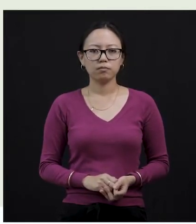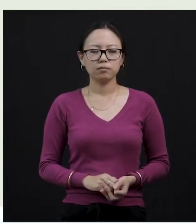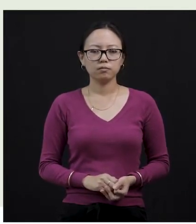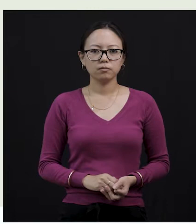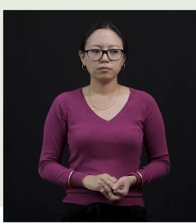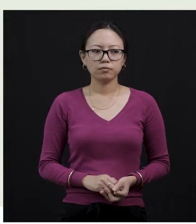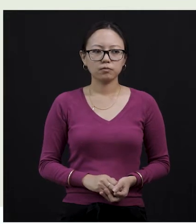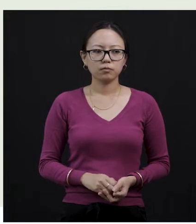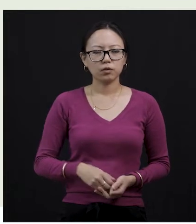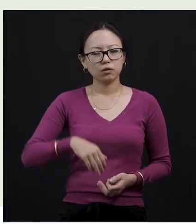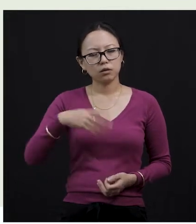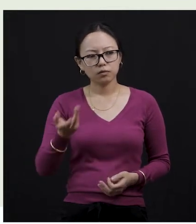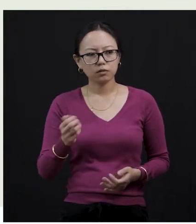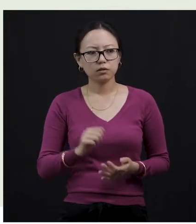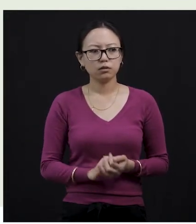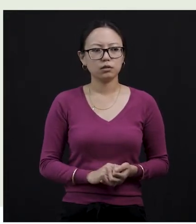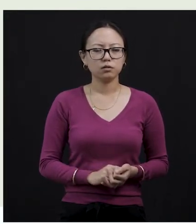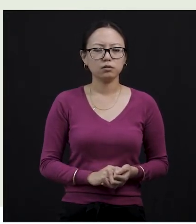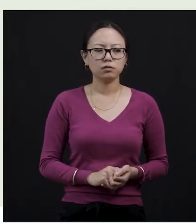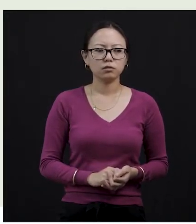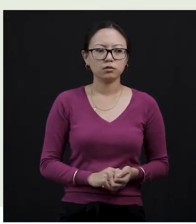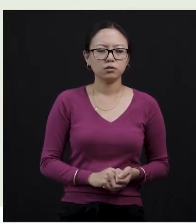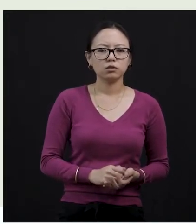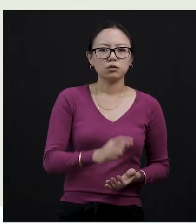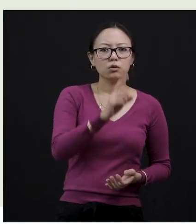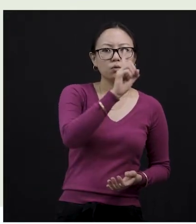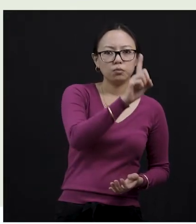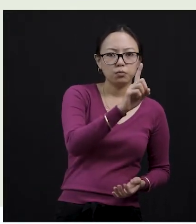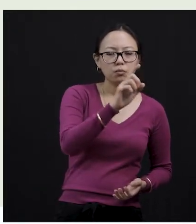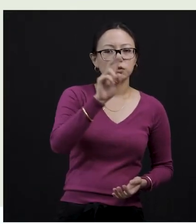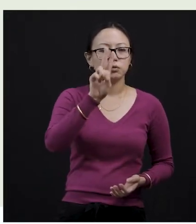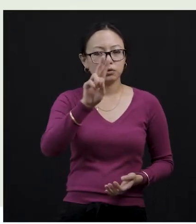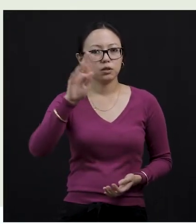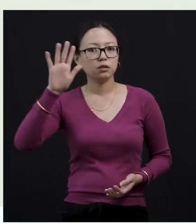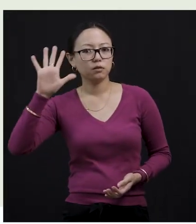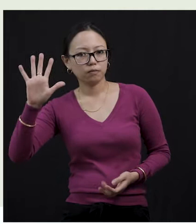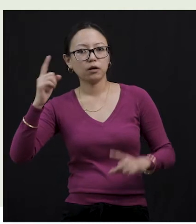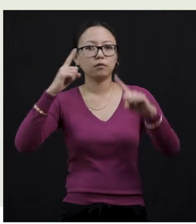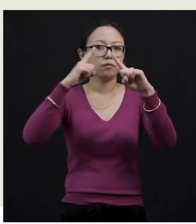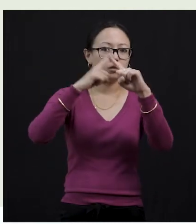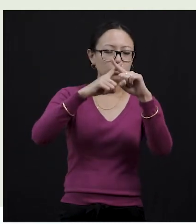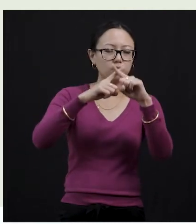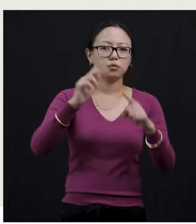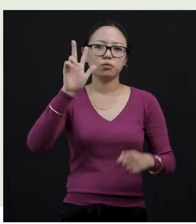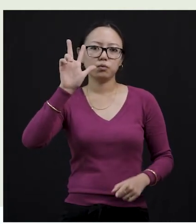right? So next, what you need to do? You need to multiply them in order to get the answer,